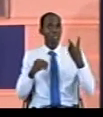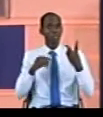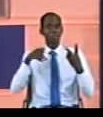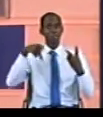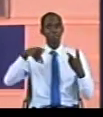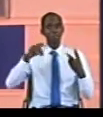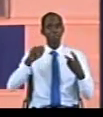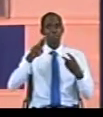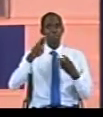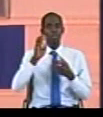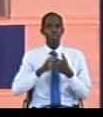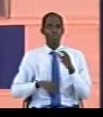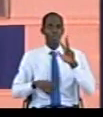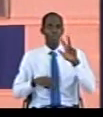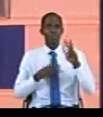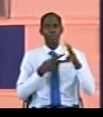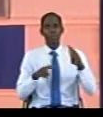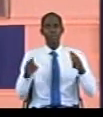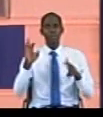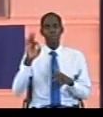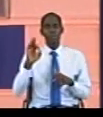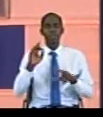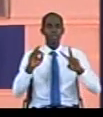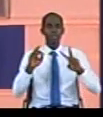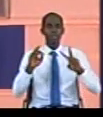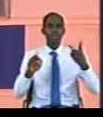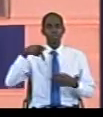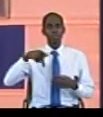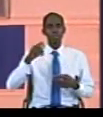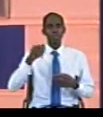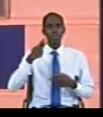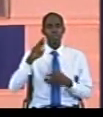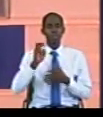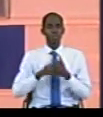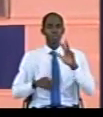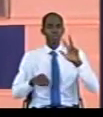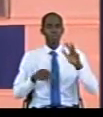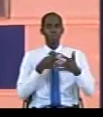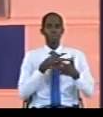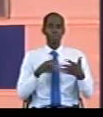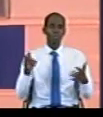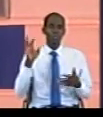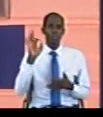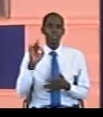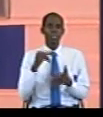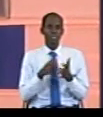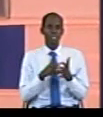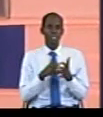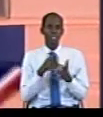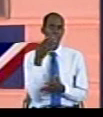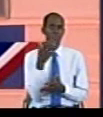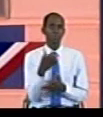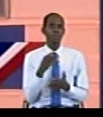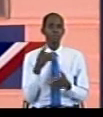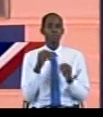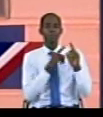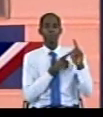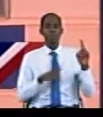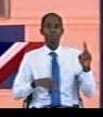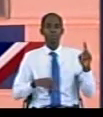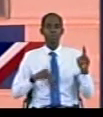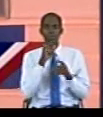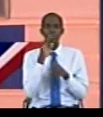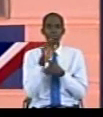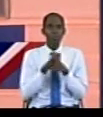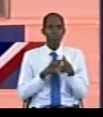verse 9, 2 Peter chapter 3, verse 9, it says, the Lord is not slack